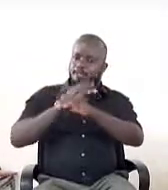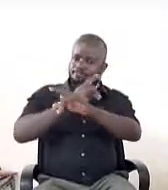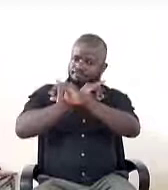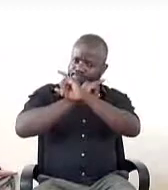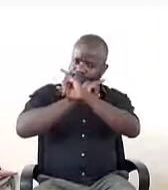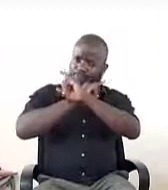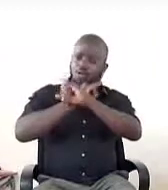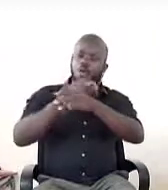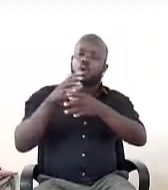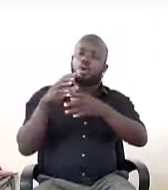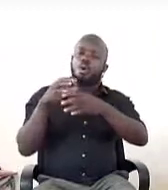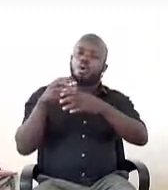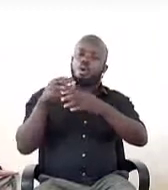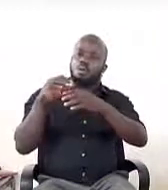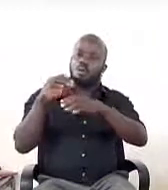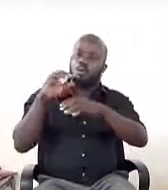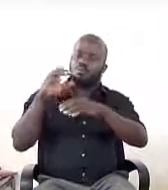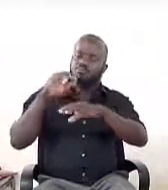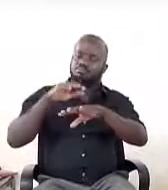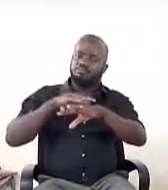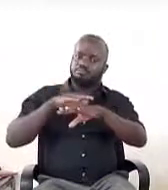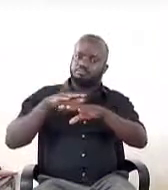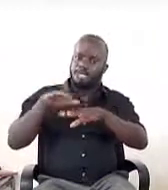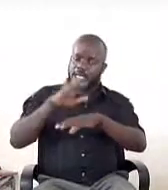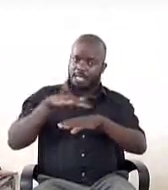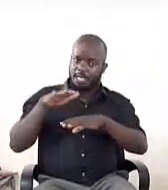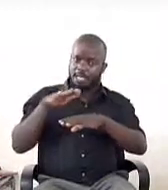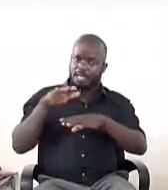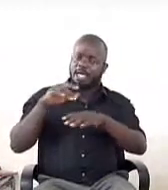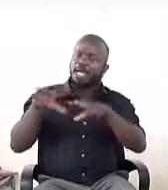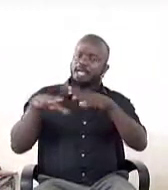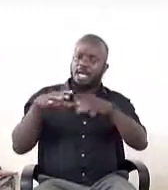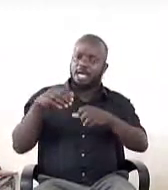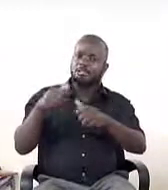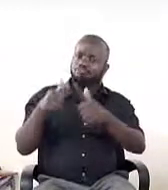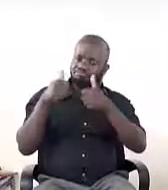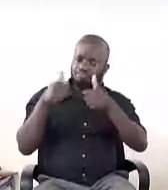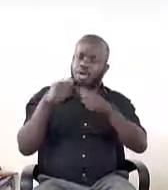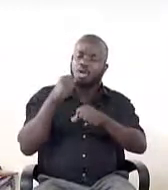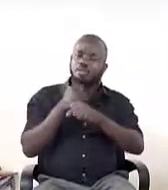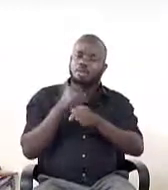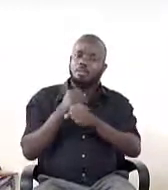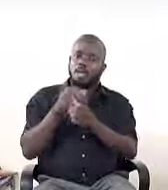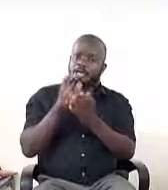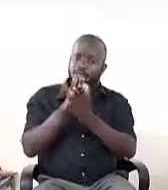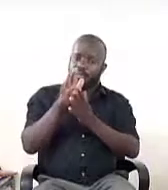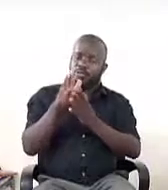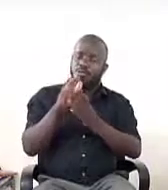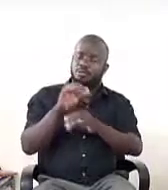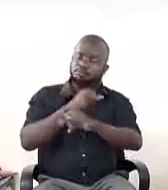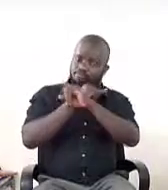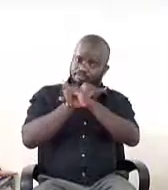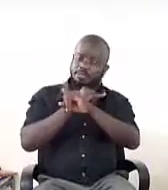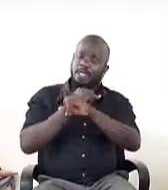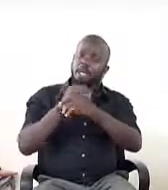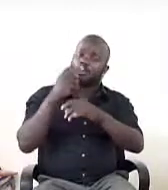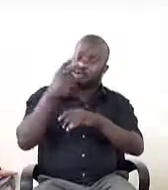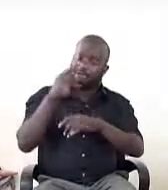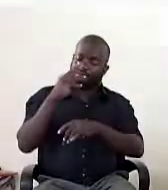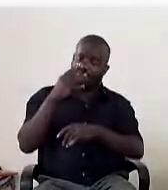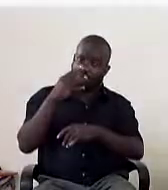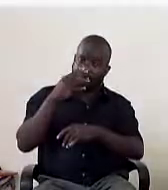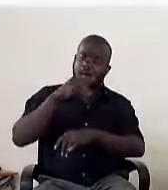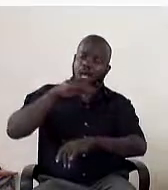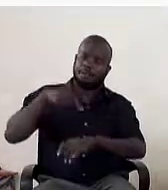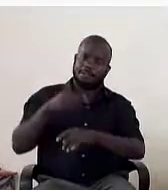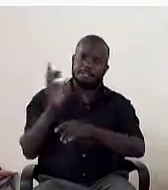does a really good job of keeping out germs 24 hours a day. That's one of the primary